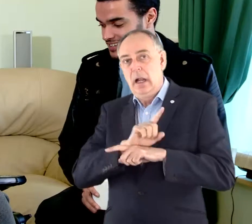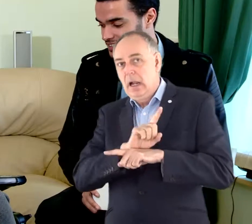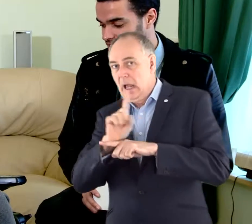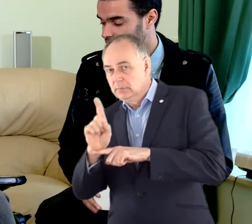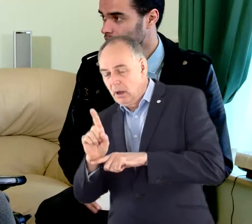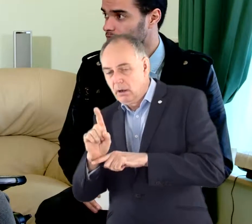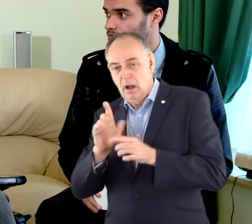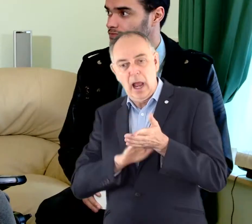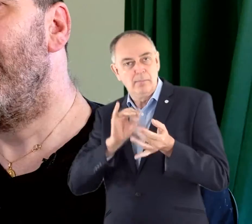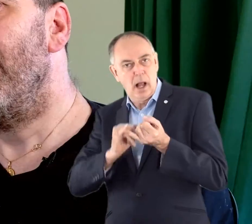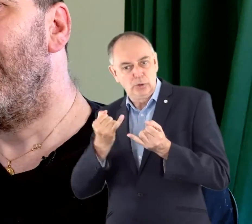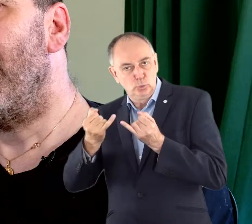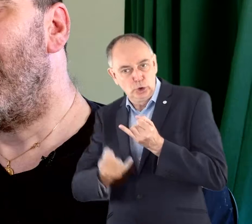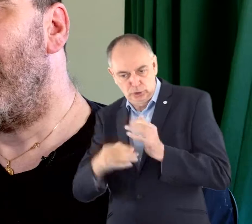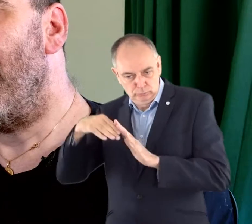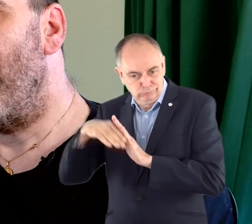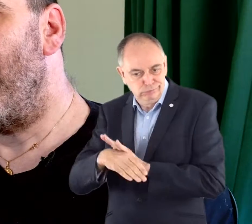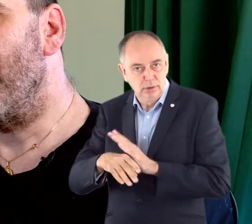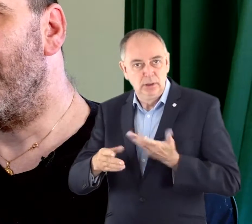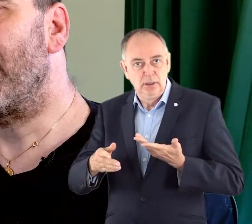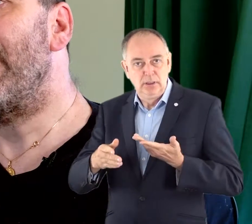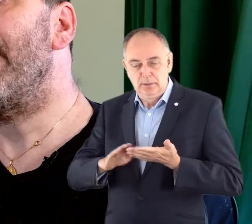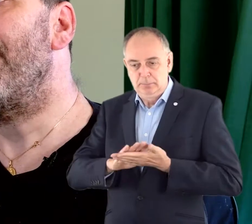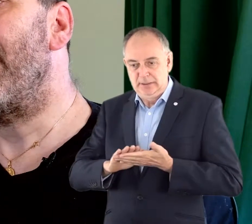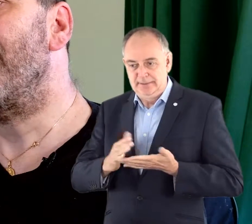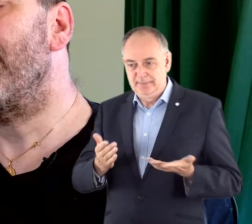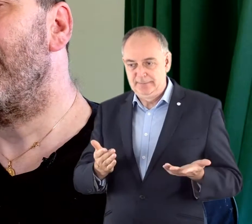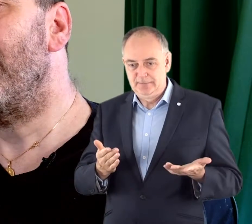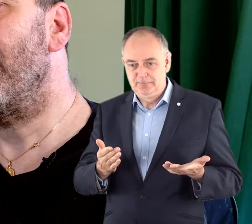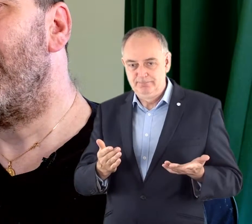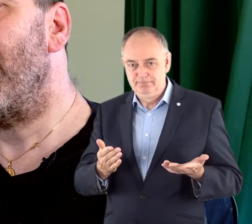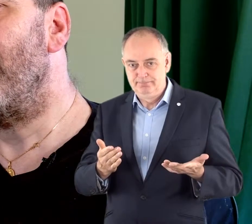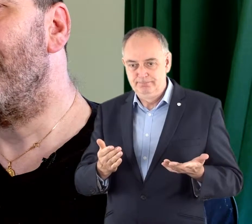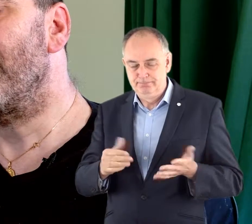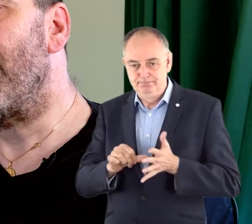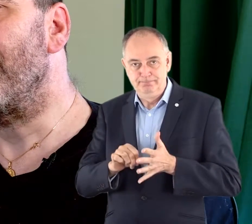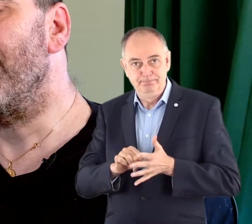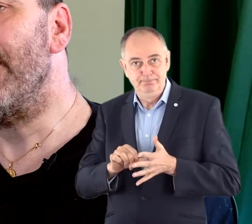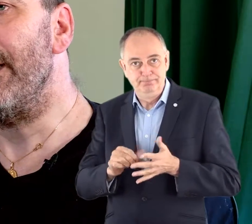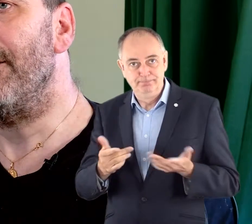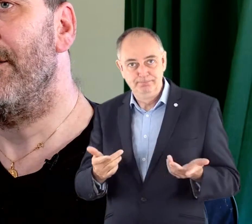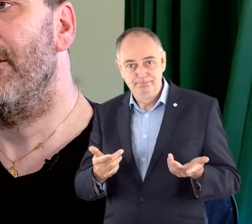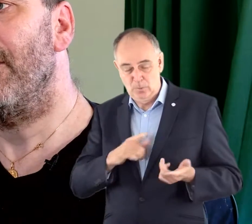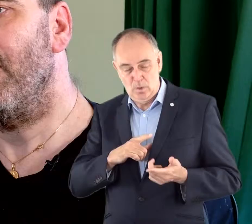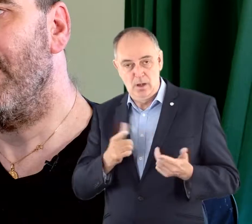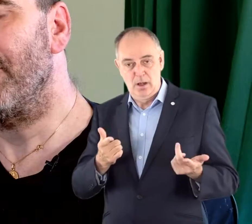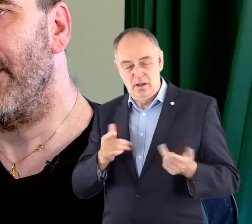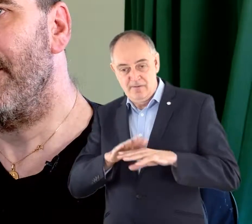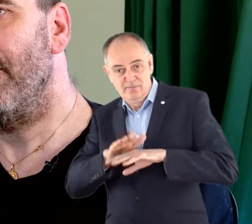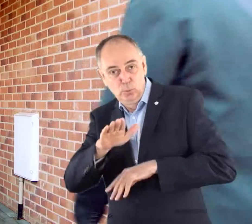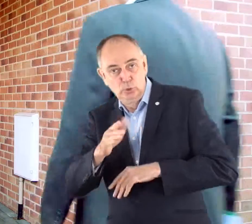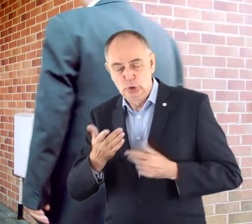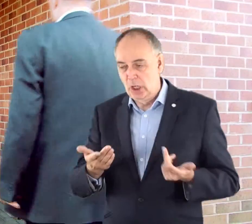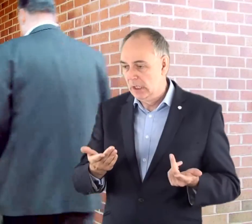got to the point where it was clear that I was going to need a